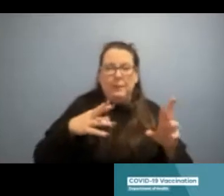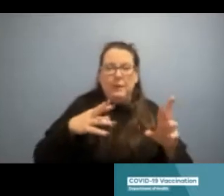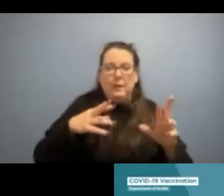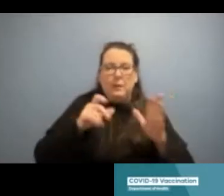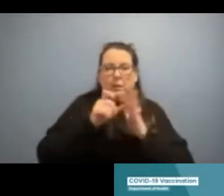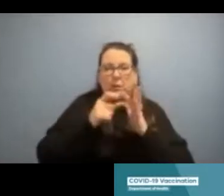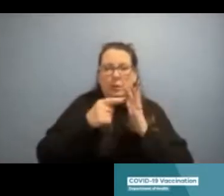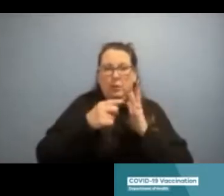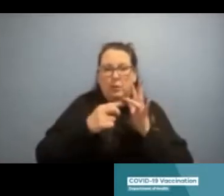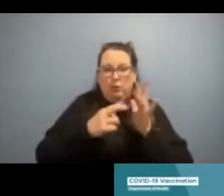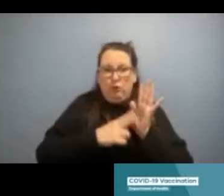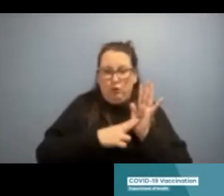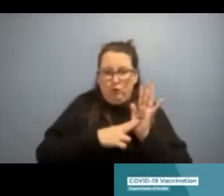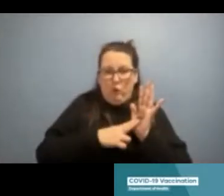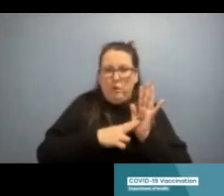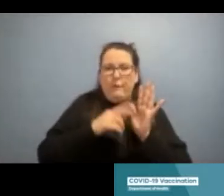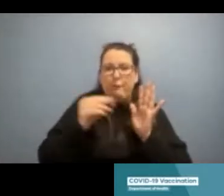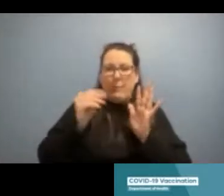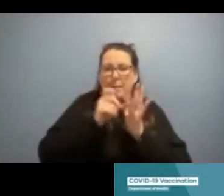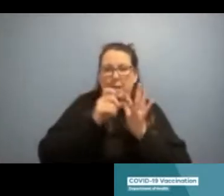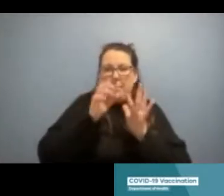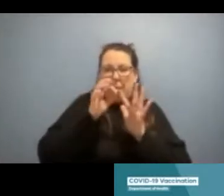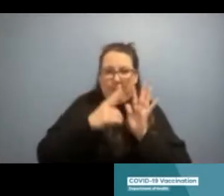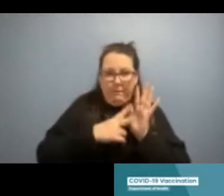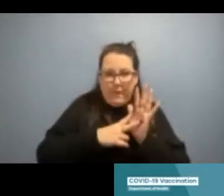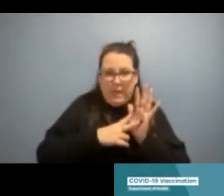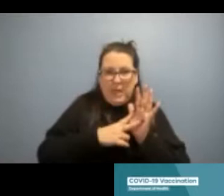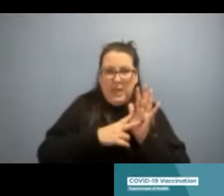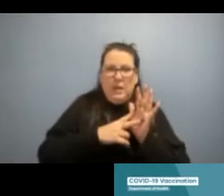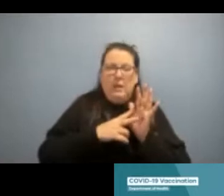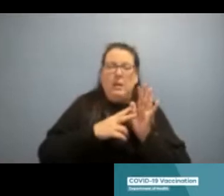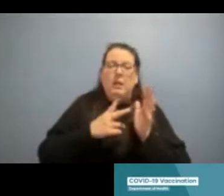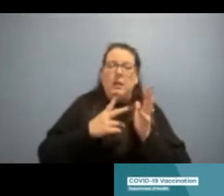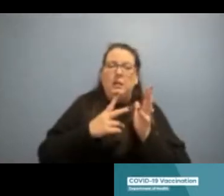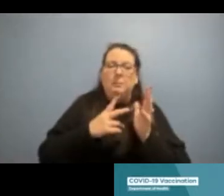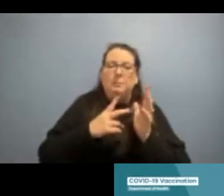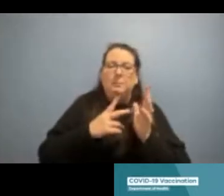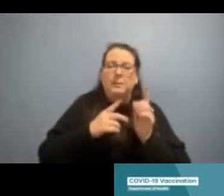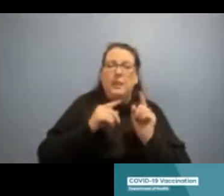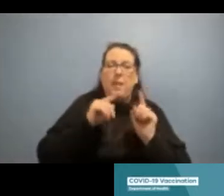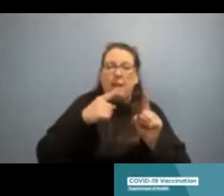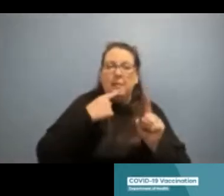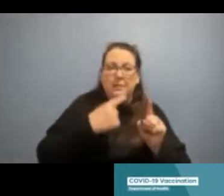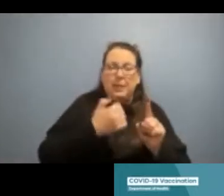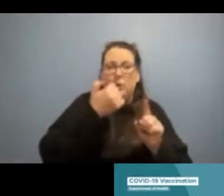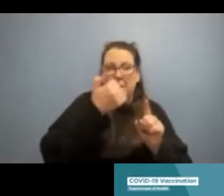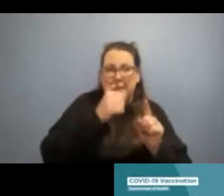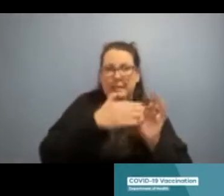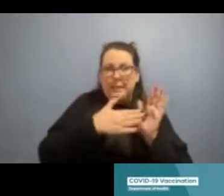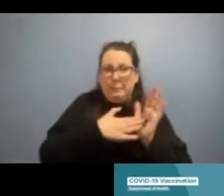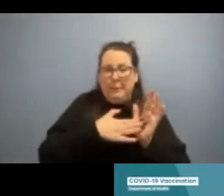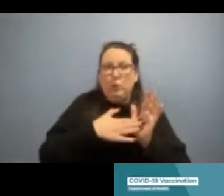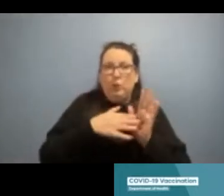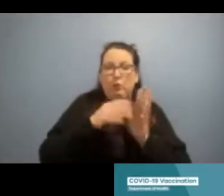who's from DPV Health, and Don's aware of this. We've got $60 million for a Centre for Excellence for